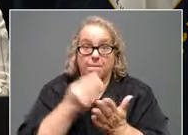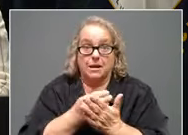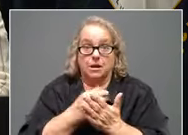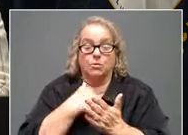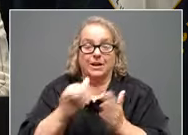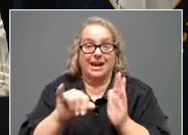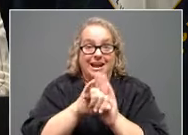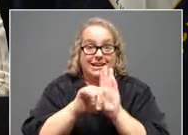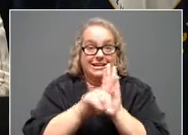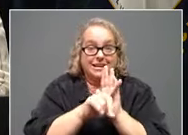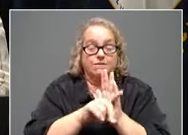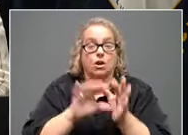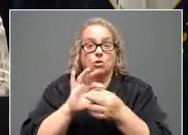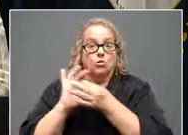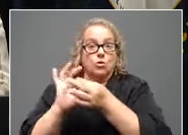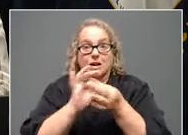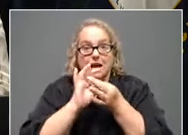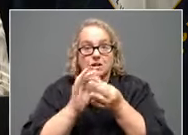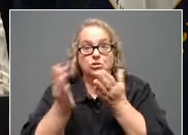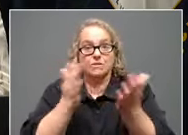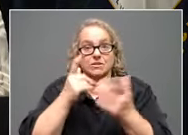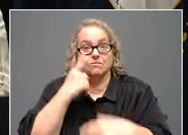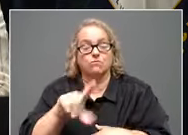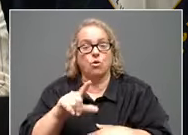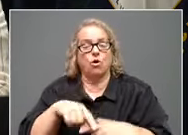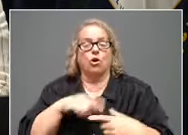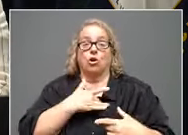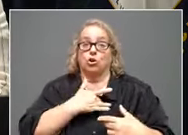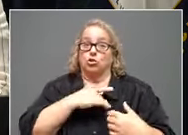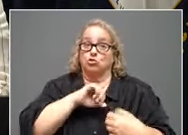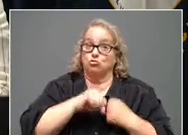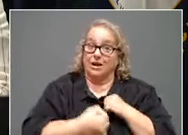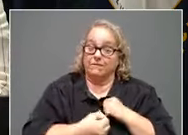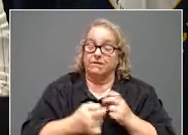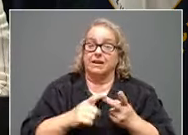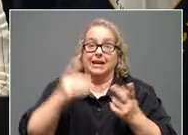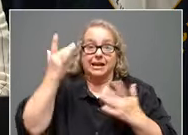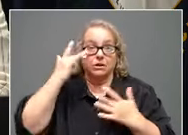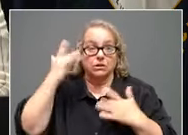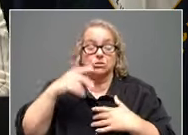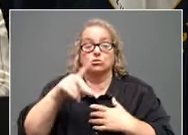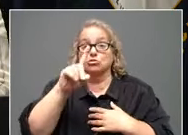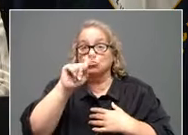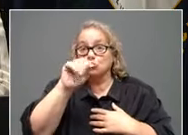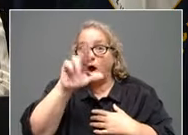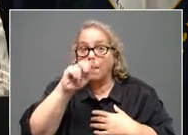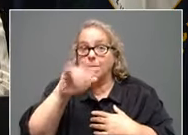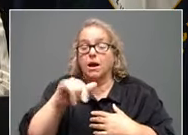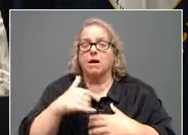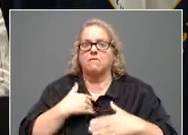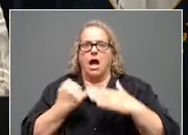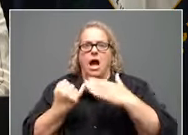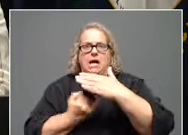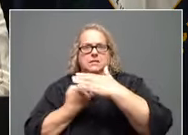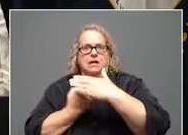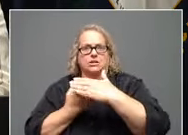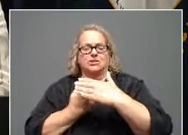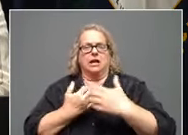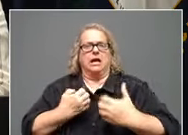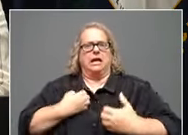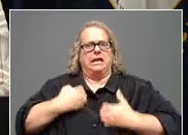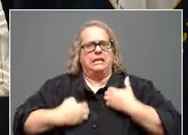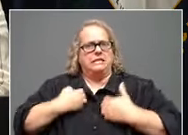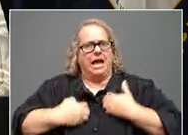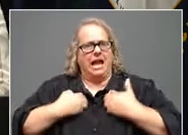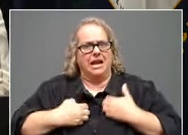and coordinate services for grief, illness, trauma, isolation, anxiety, and so much more. And so this